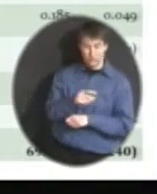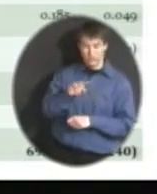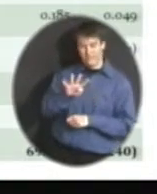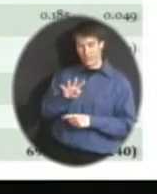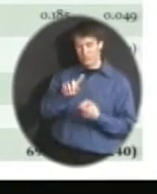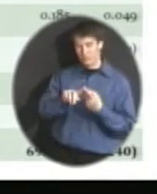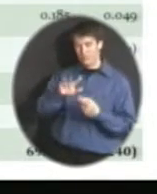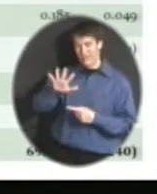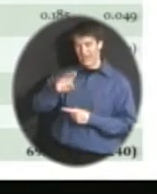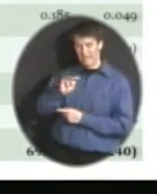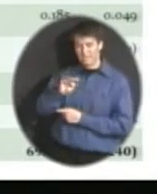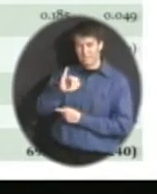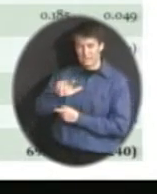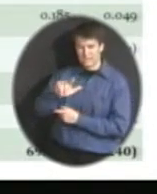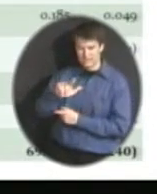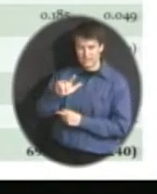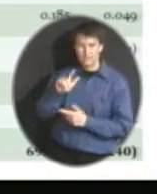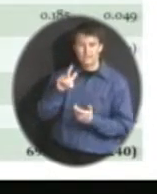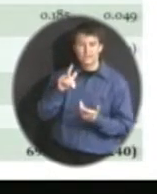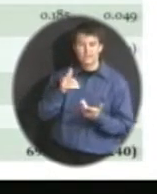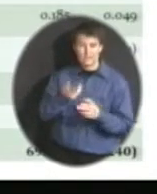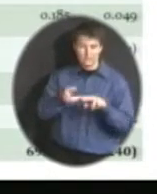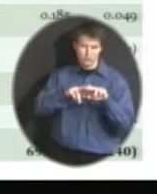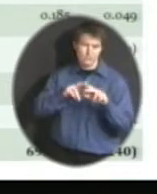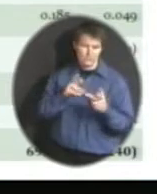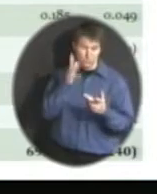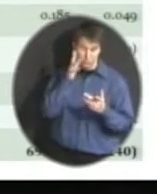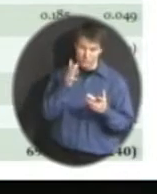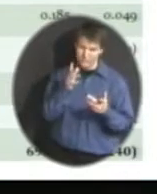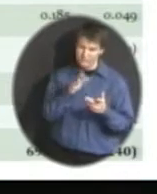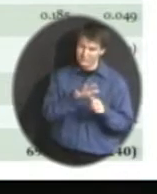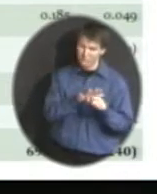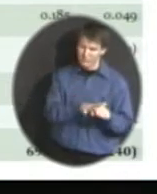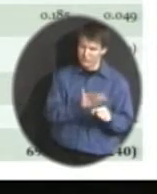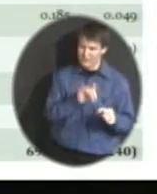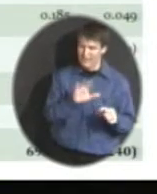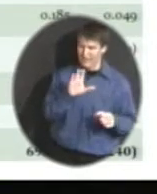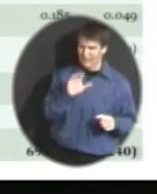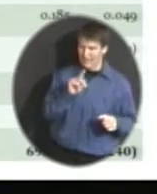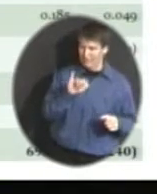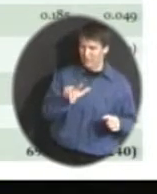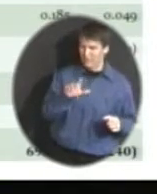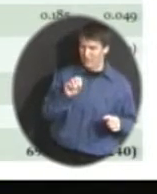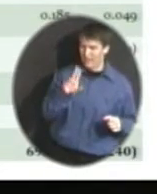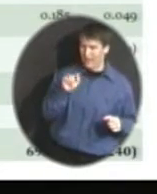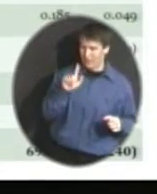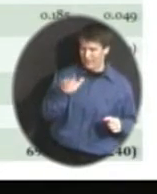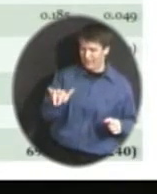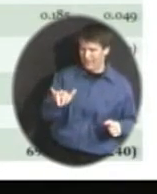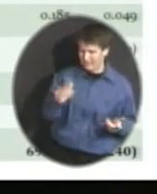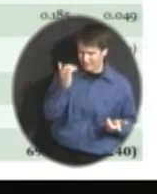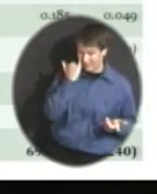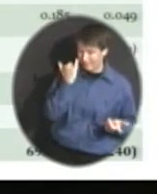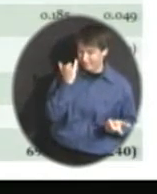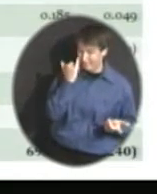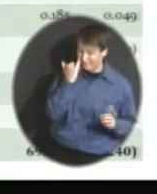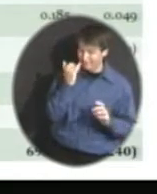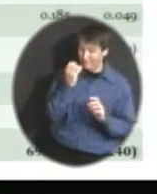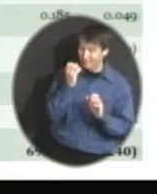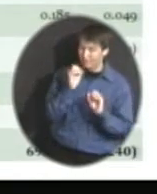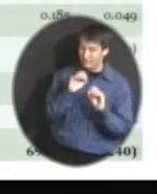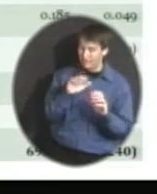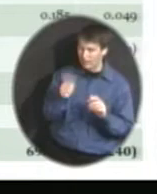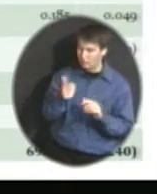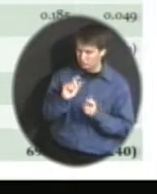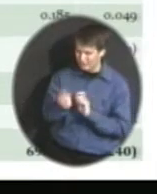realm, which will put pressure on that capital outlay levy if nothing else changes. Overall, that means the total